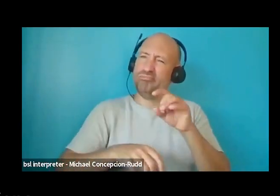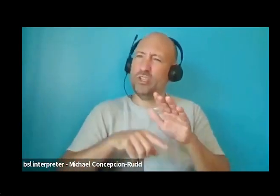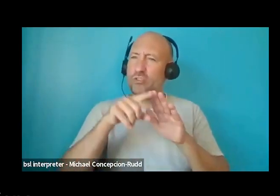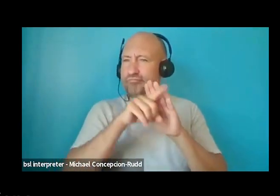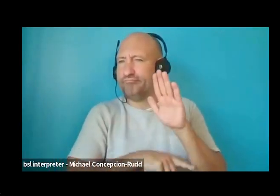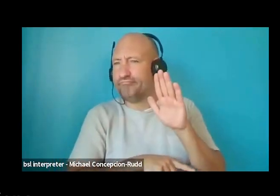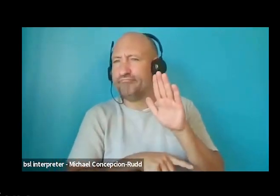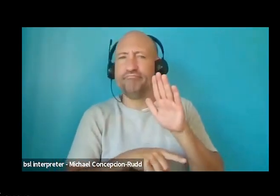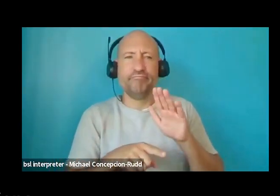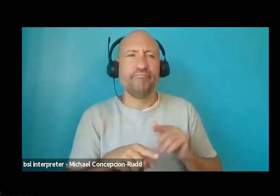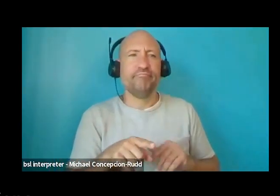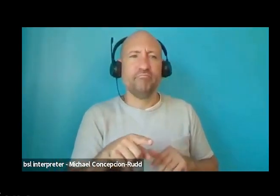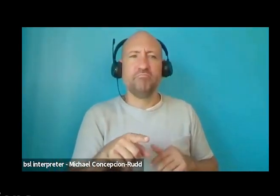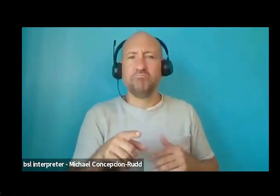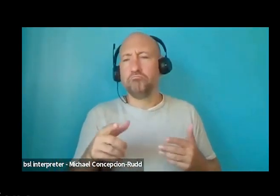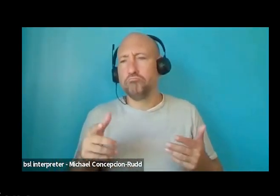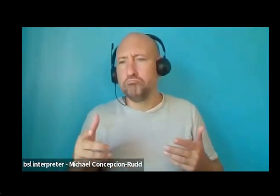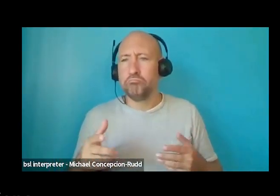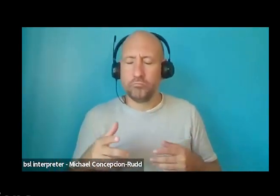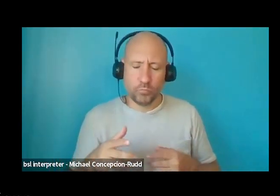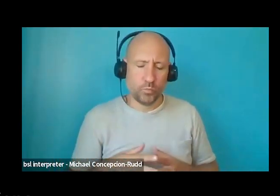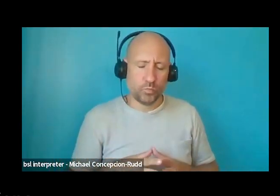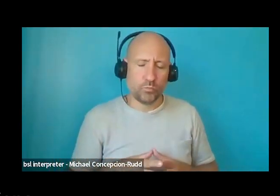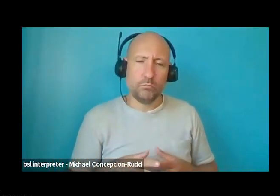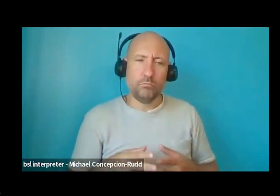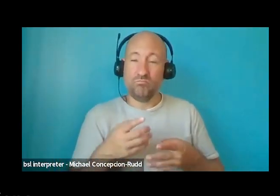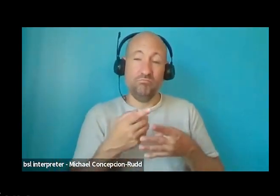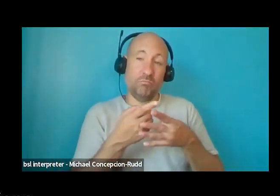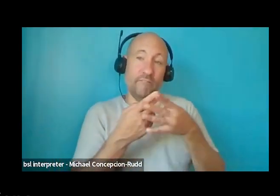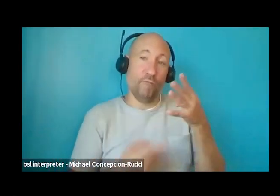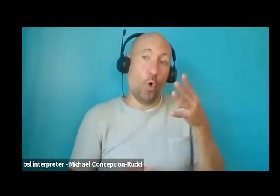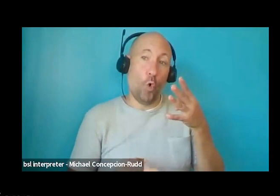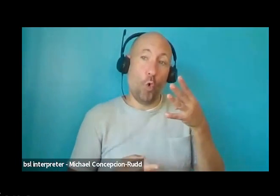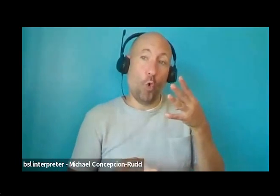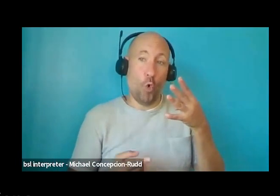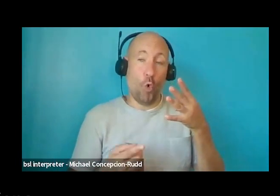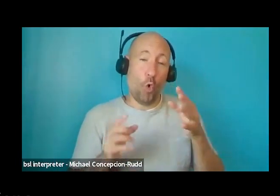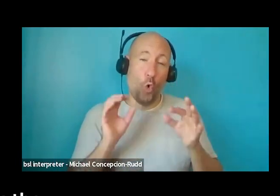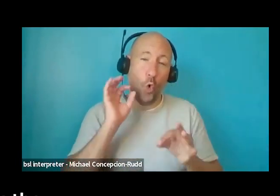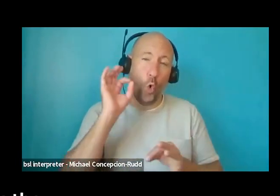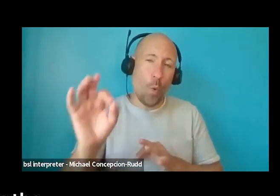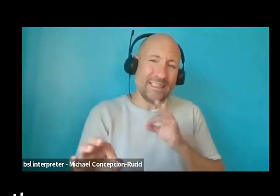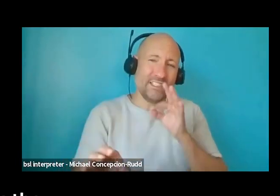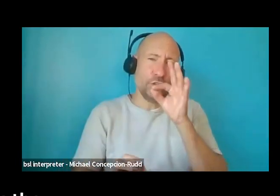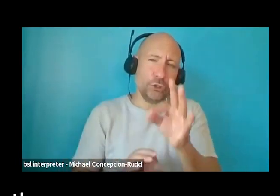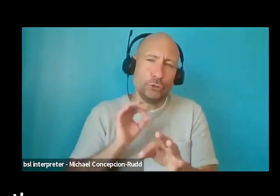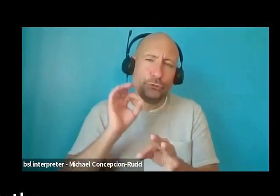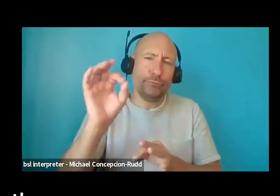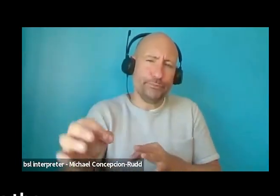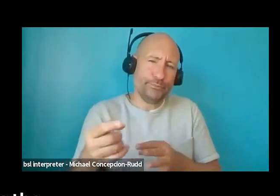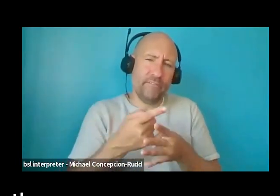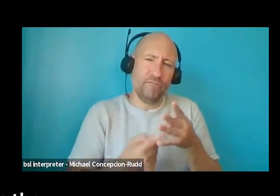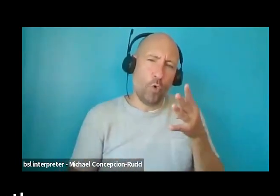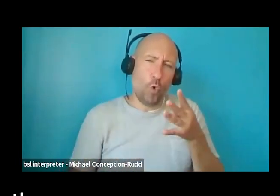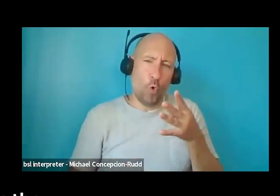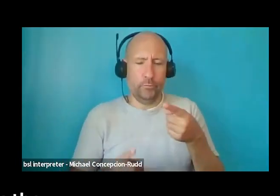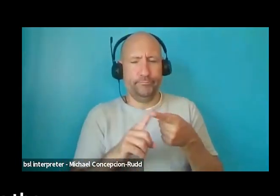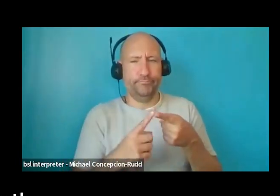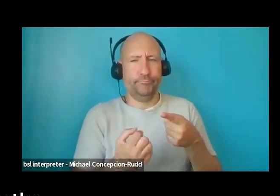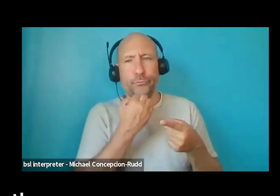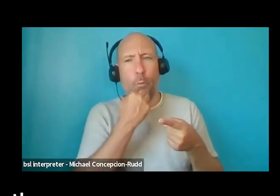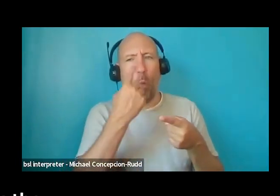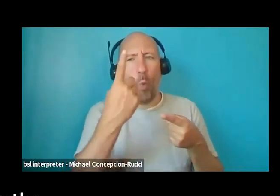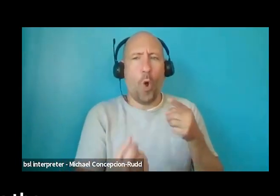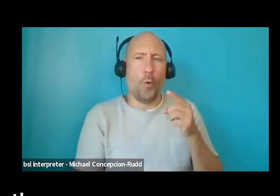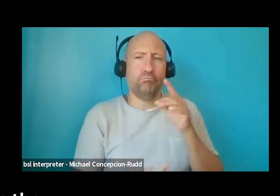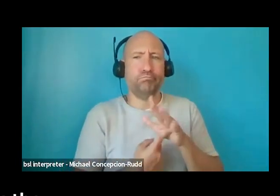So they are effectively 4 questions that we're looking at. The first one, the most important, is a track